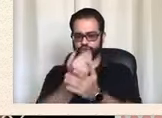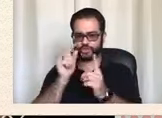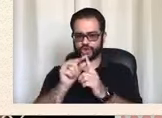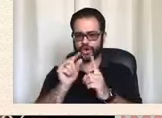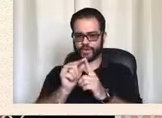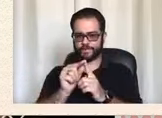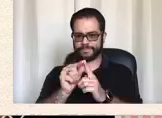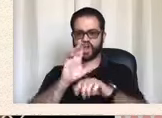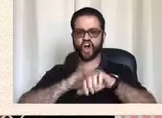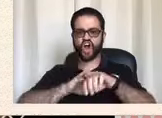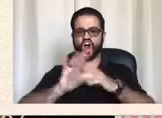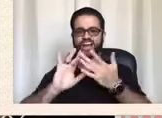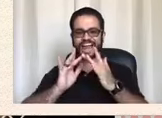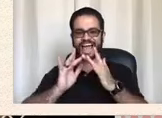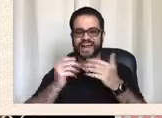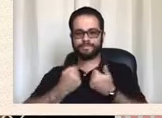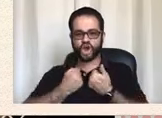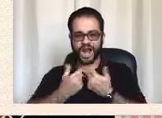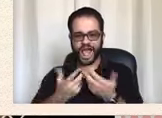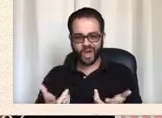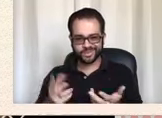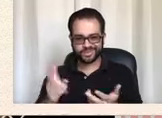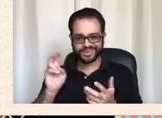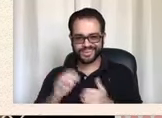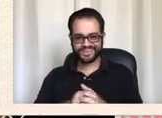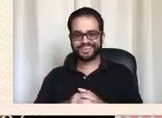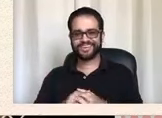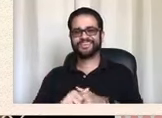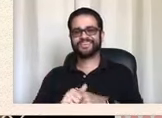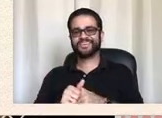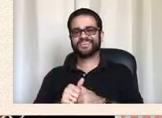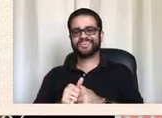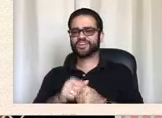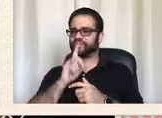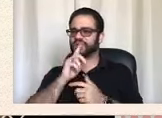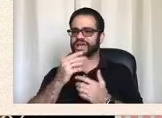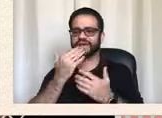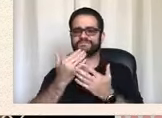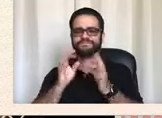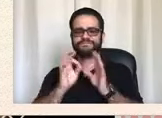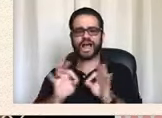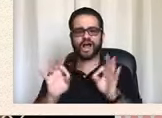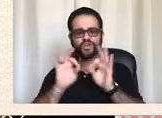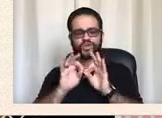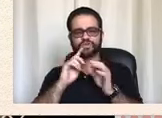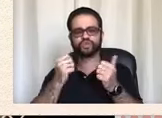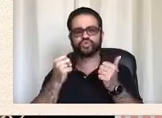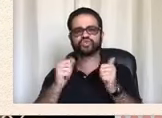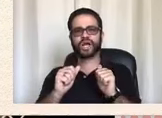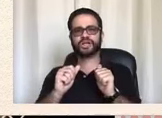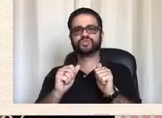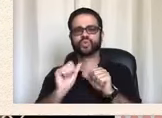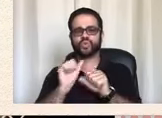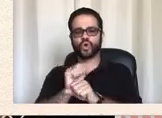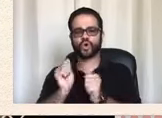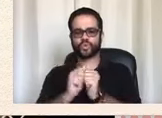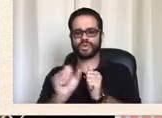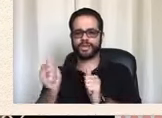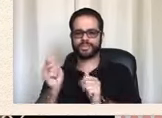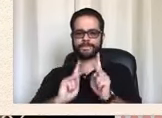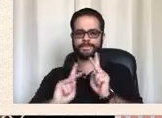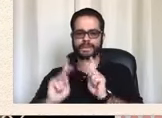burnout. And there's such value in being able to work with other people. And